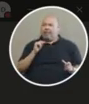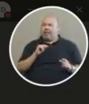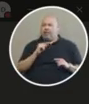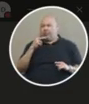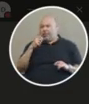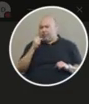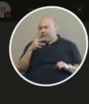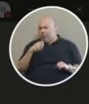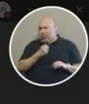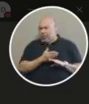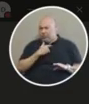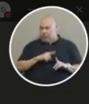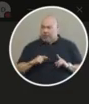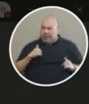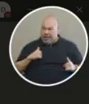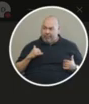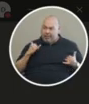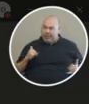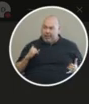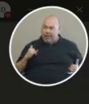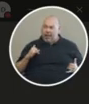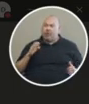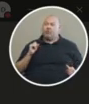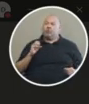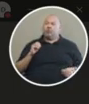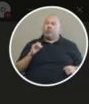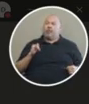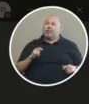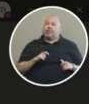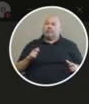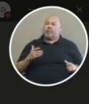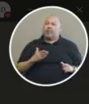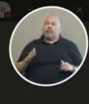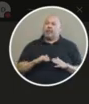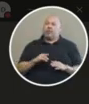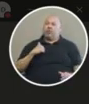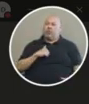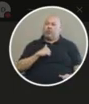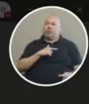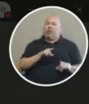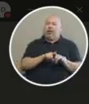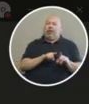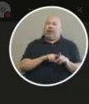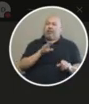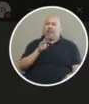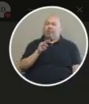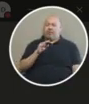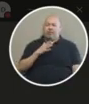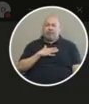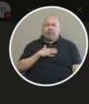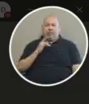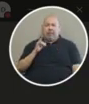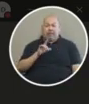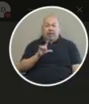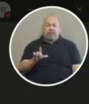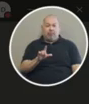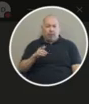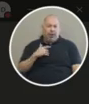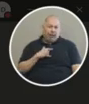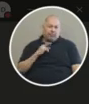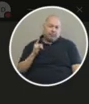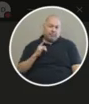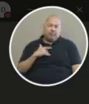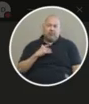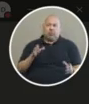3 or 4 years ago, and they do now. And so that is a big thing. And then we also have MiFi in our libraries, of which obviously they're closed right